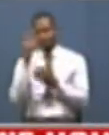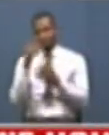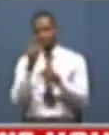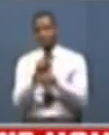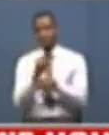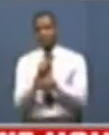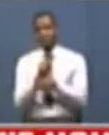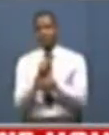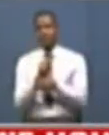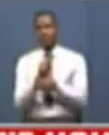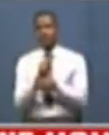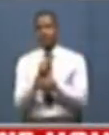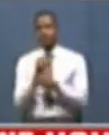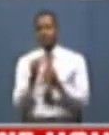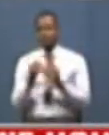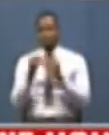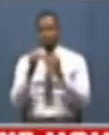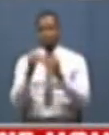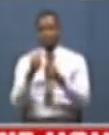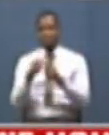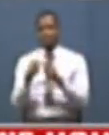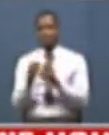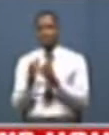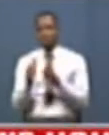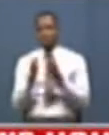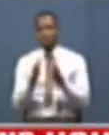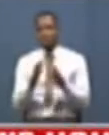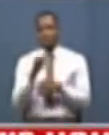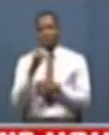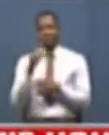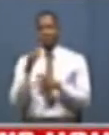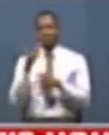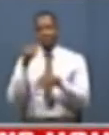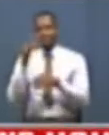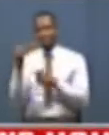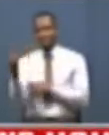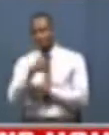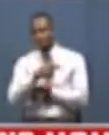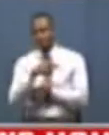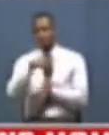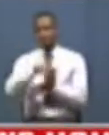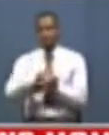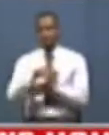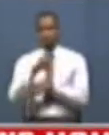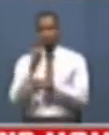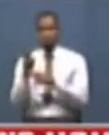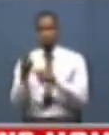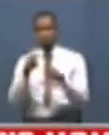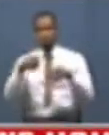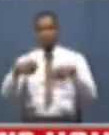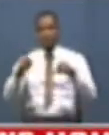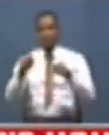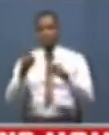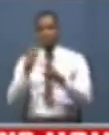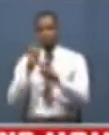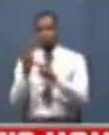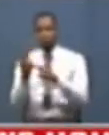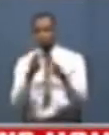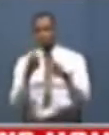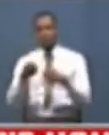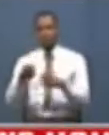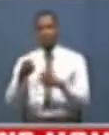operations, step up snap checks, day and night patrols, deploy motorbike patrols, increase